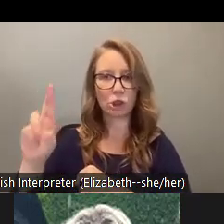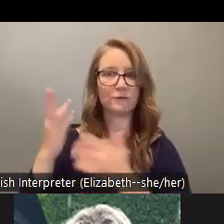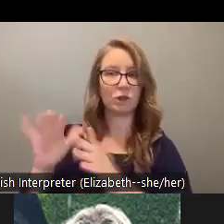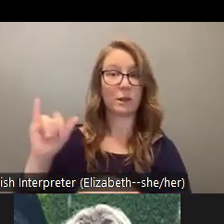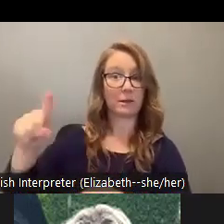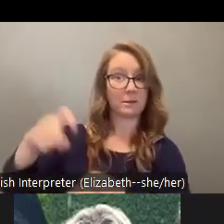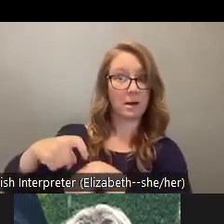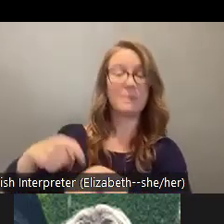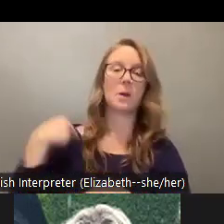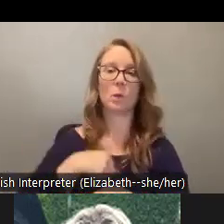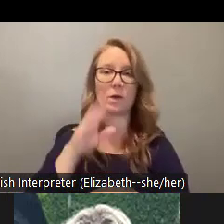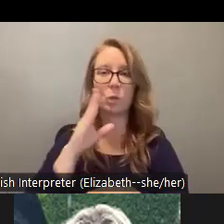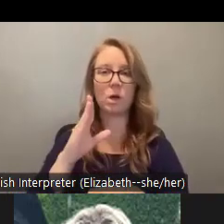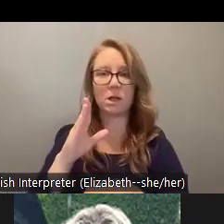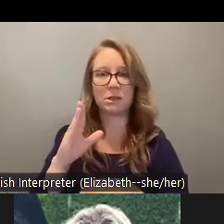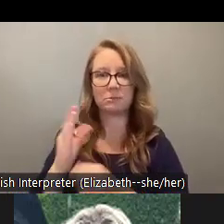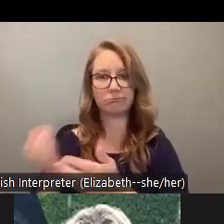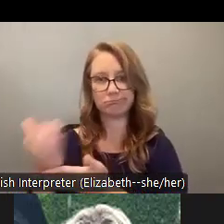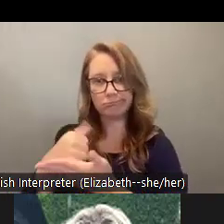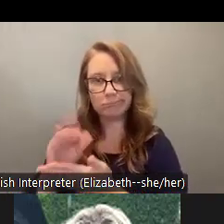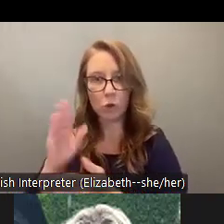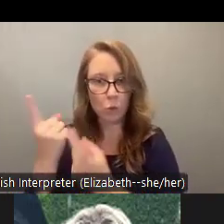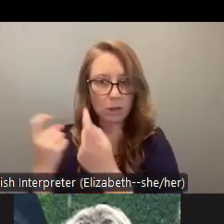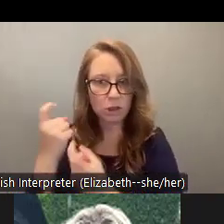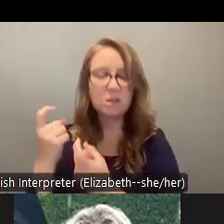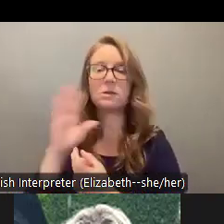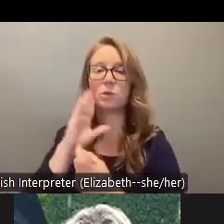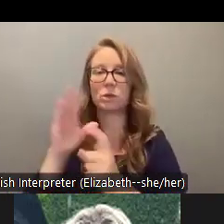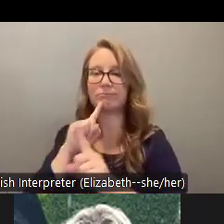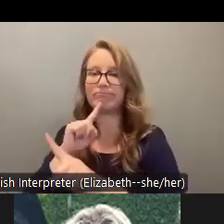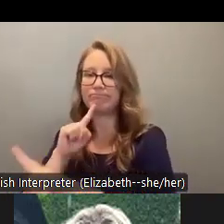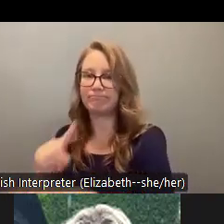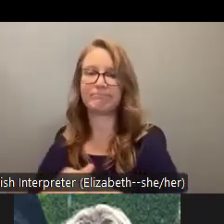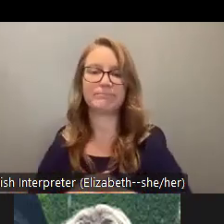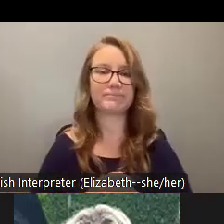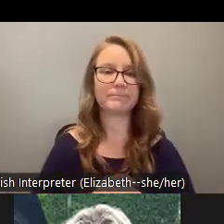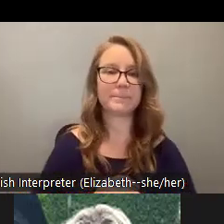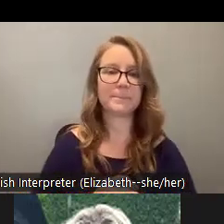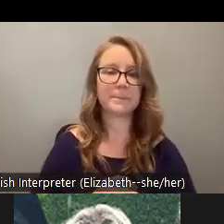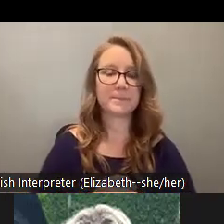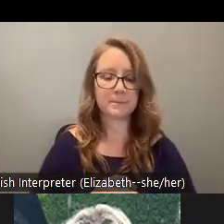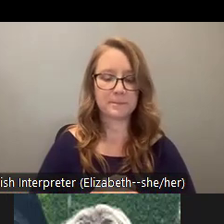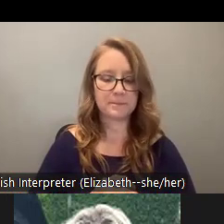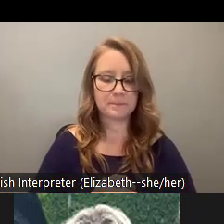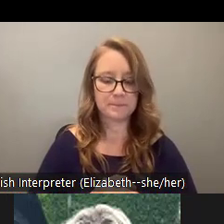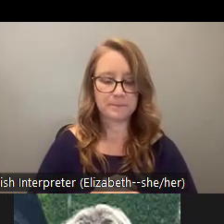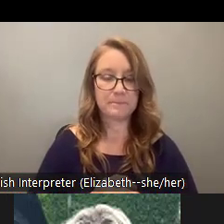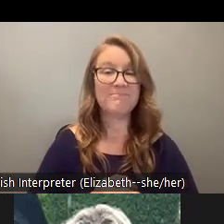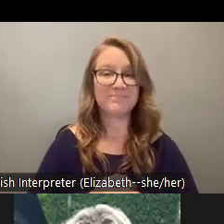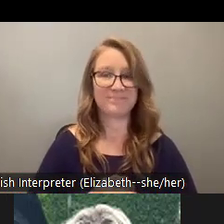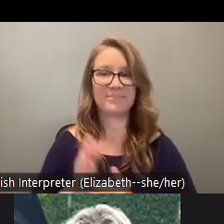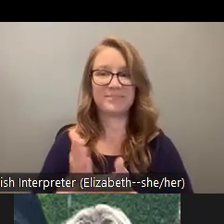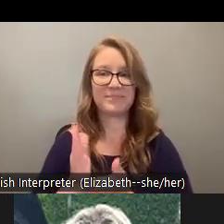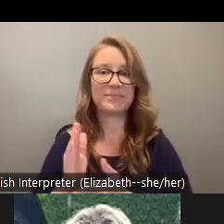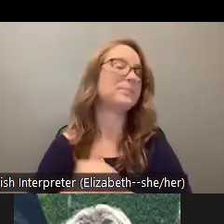will start to gather all of your guys' questions and then go from there. All right. So the